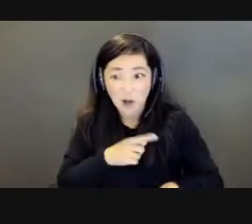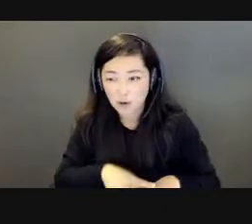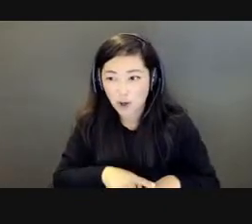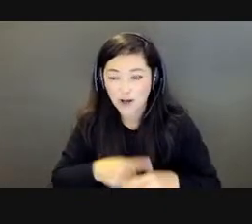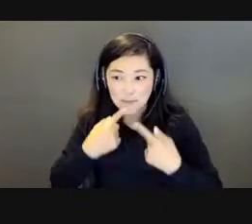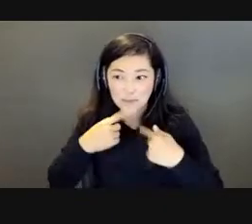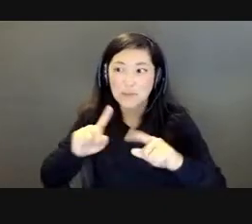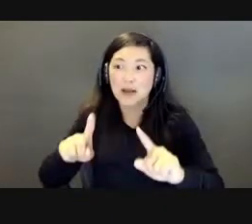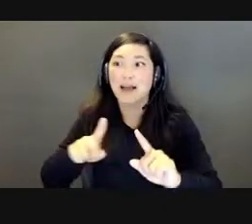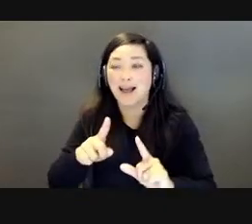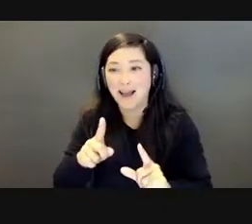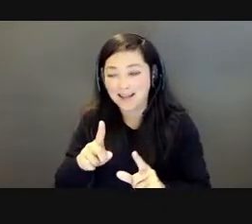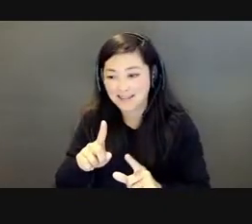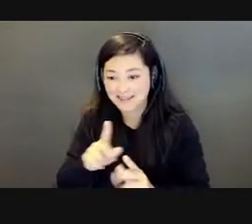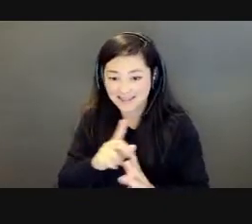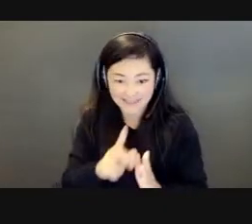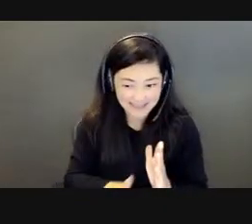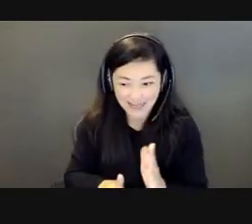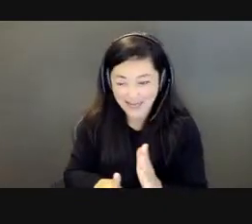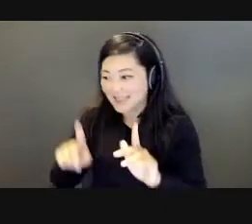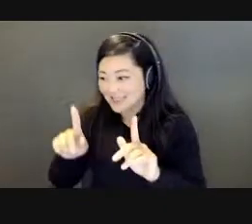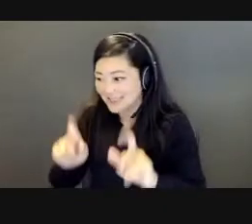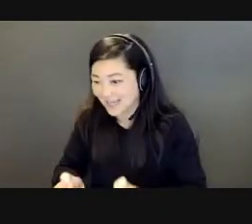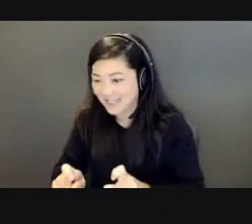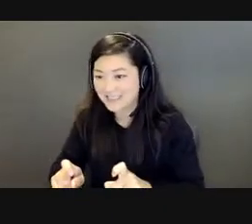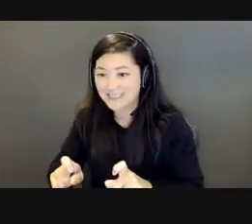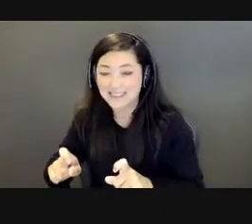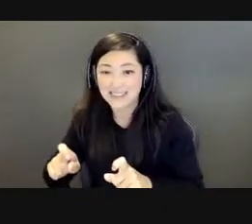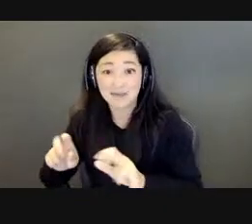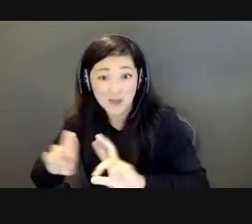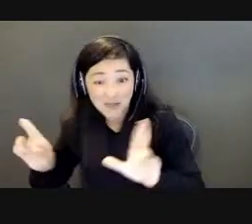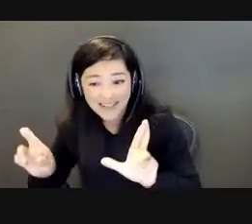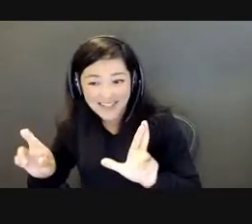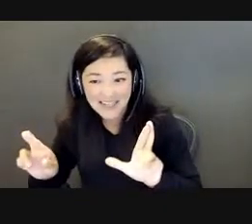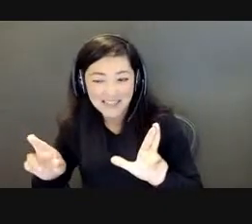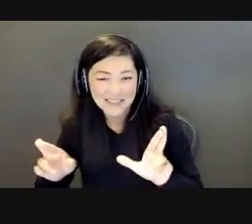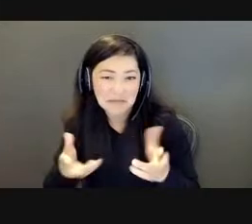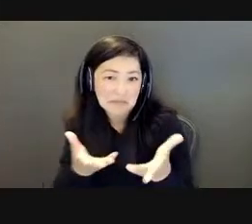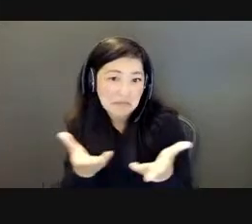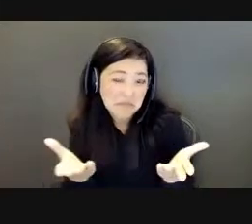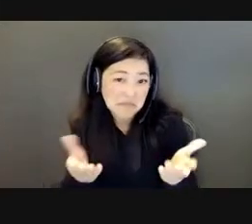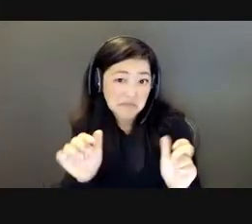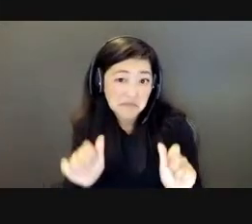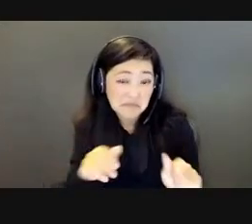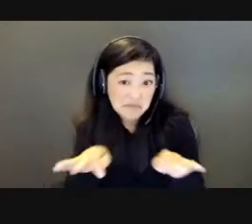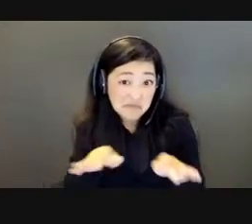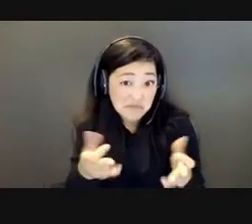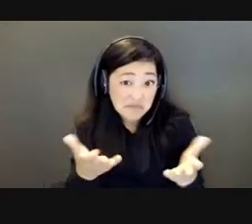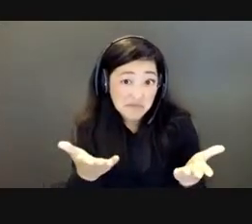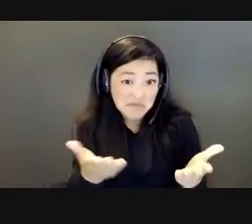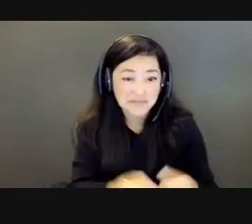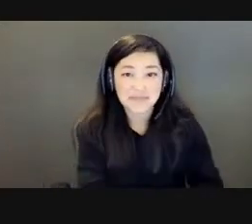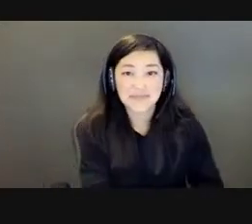take them to design it and test it, I think they'd love to hear that.